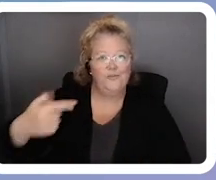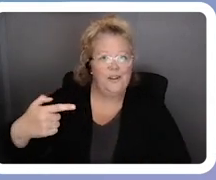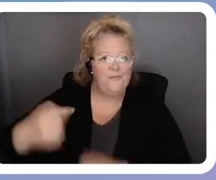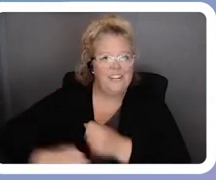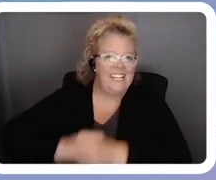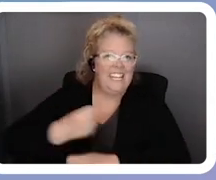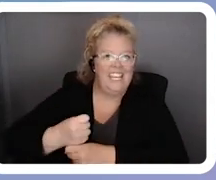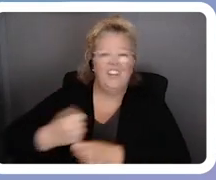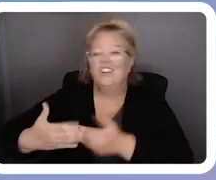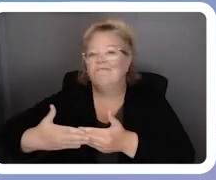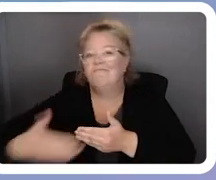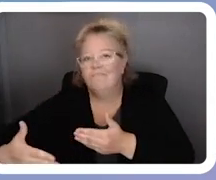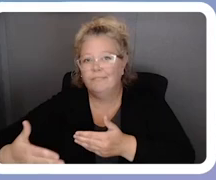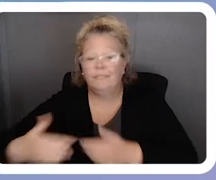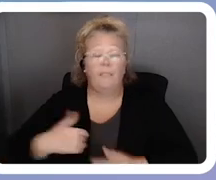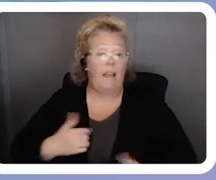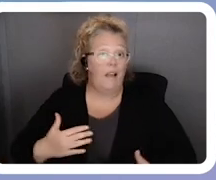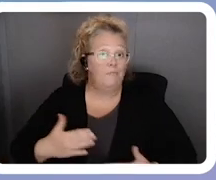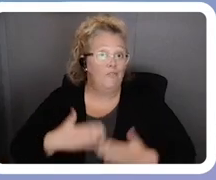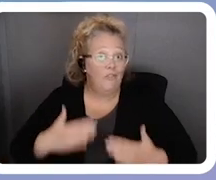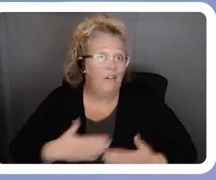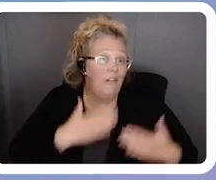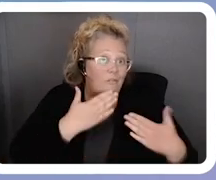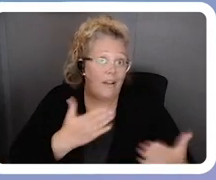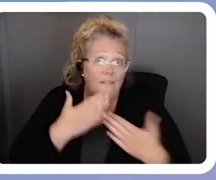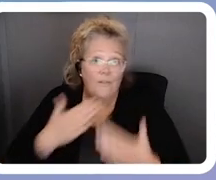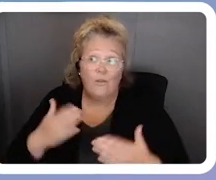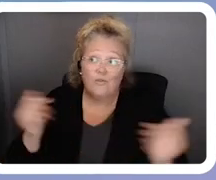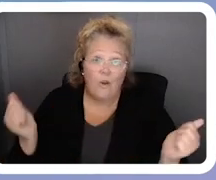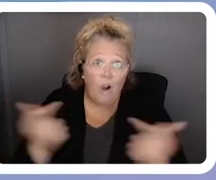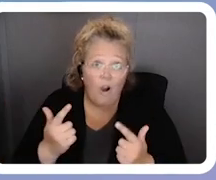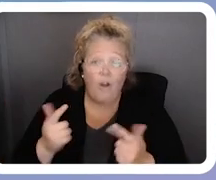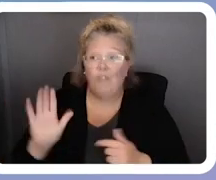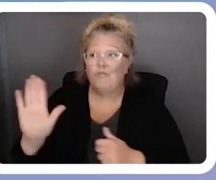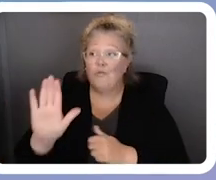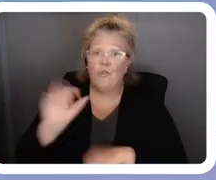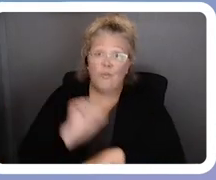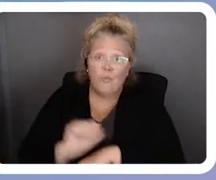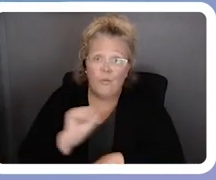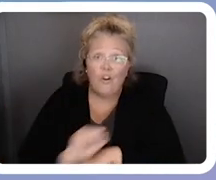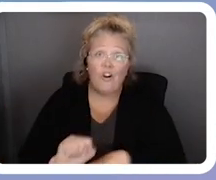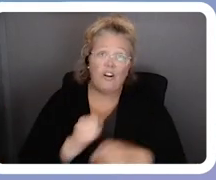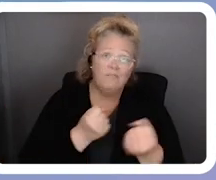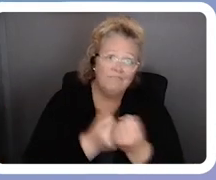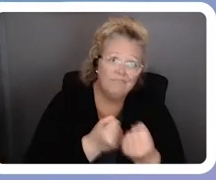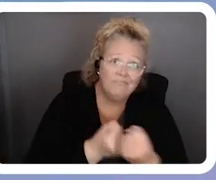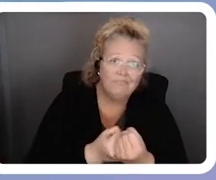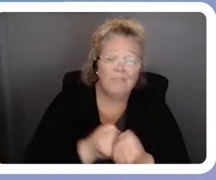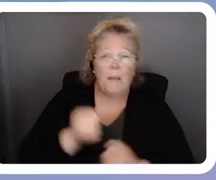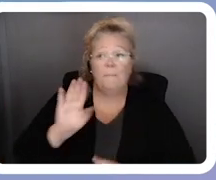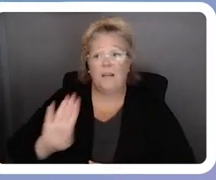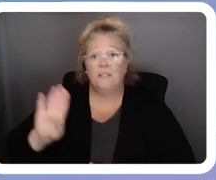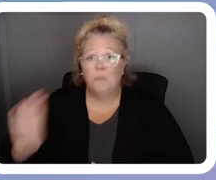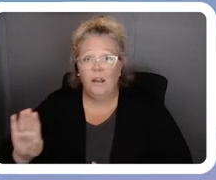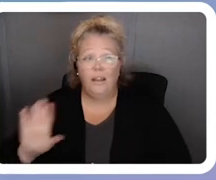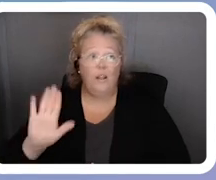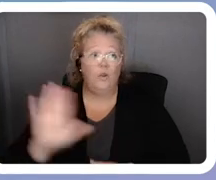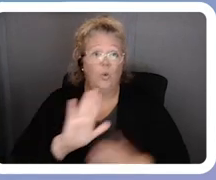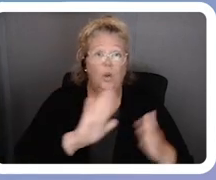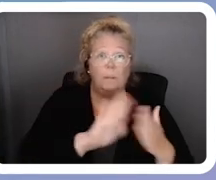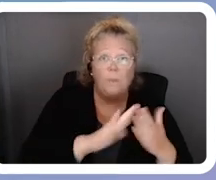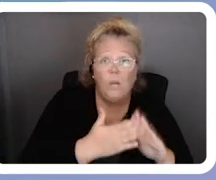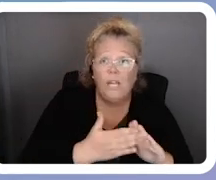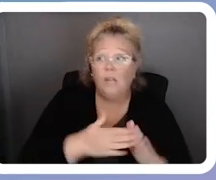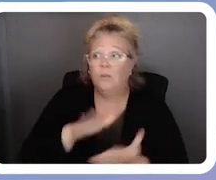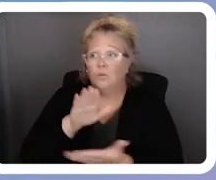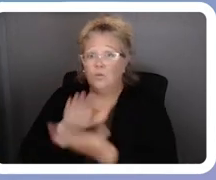2021 program year ahead. I am so grateful to all of you for the work that you do on behalf of Best Buddies in your